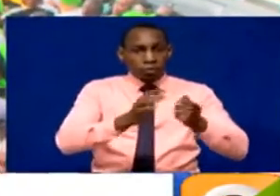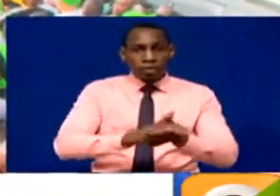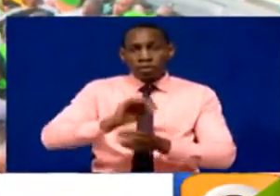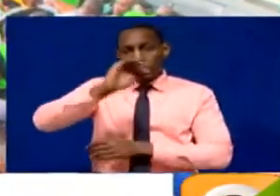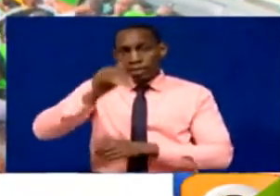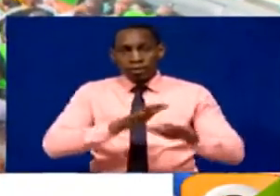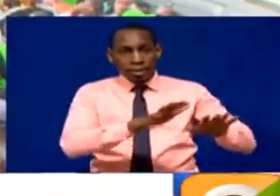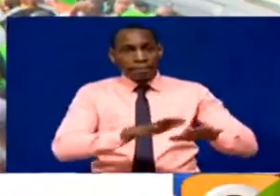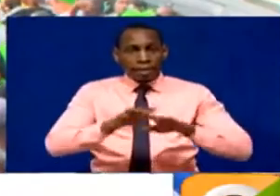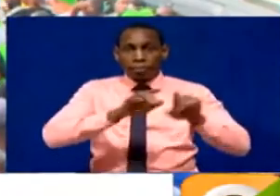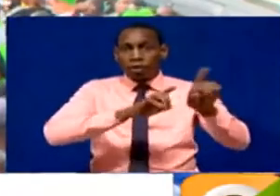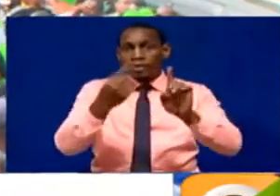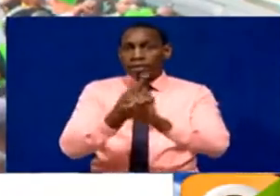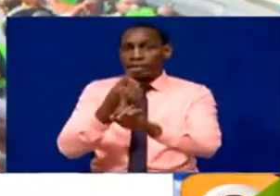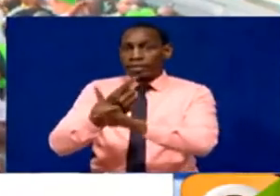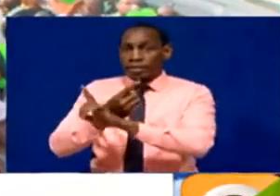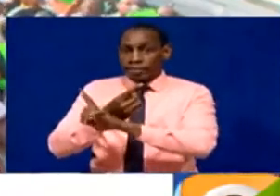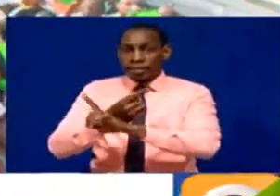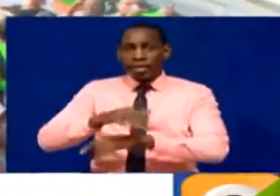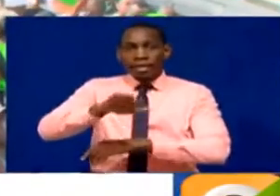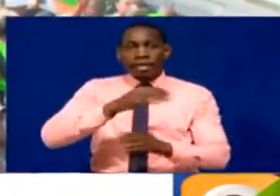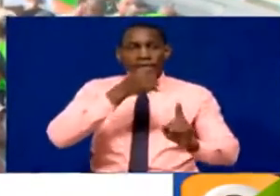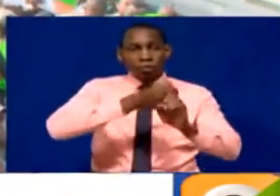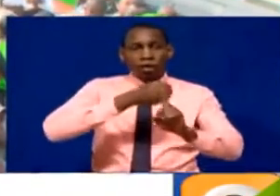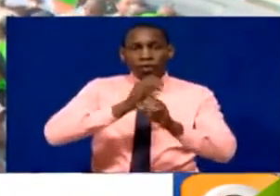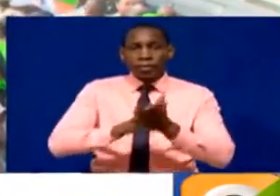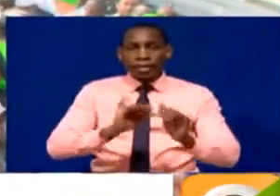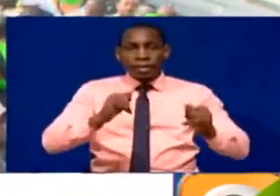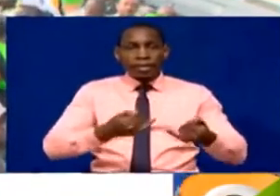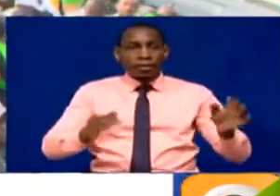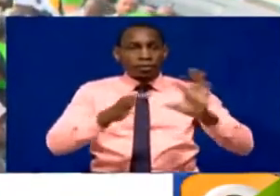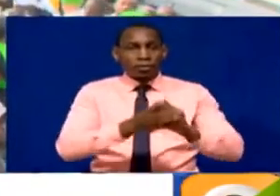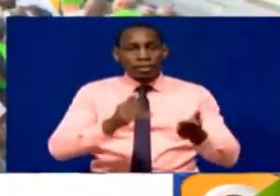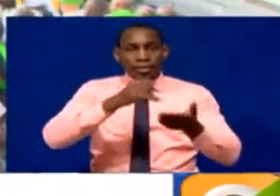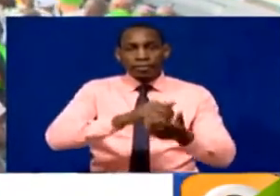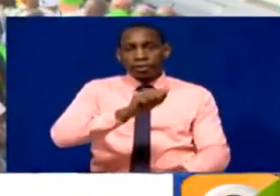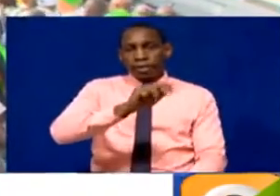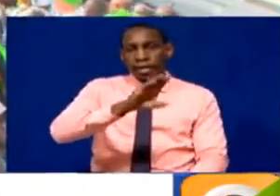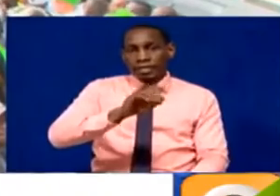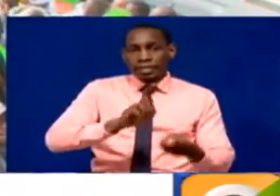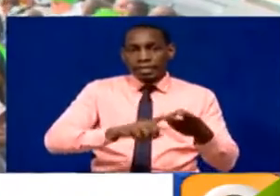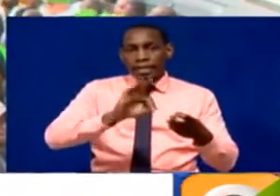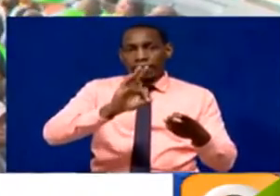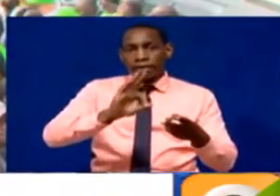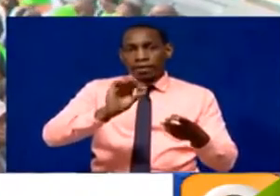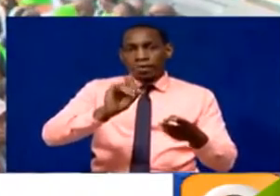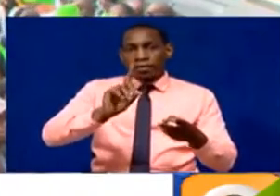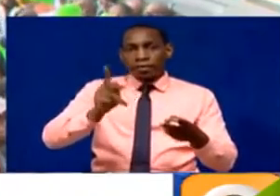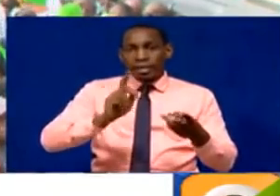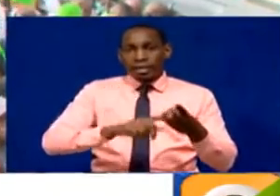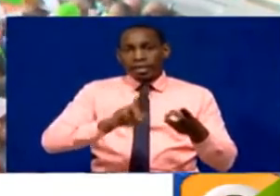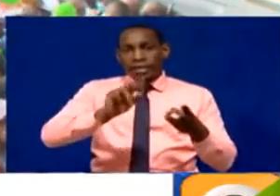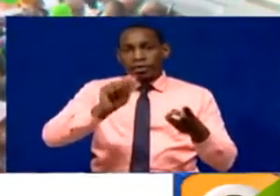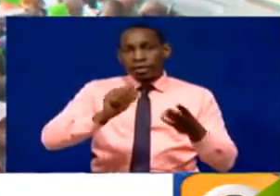the city and traversed several areas popularizing their newly found marriage between ANC, Ford Kenya and